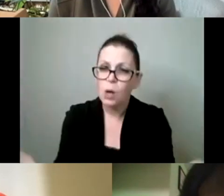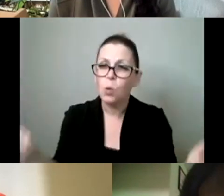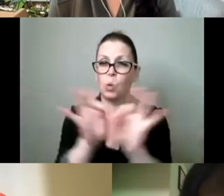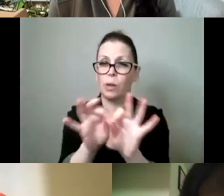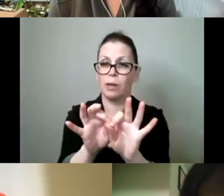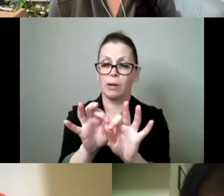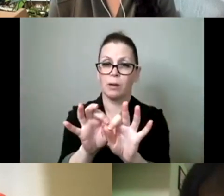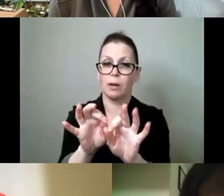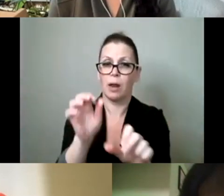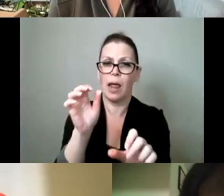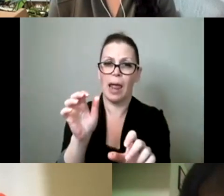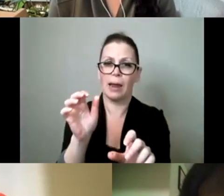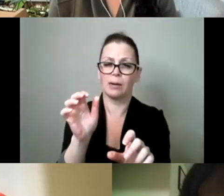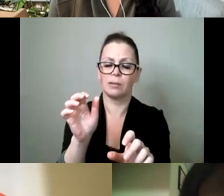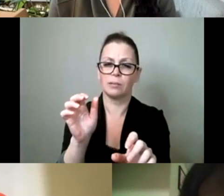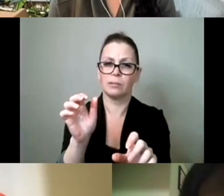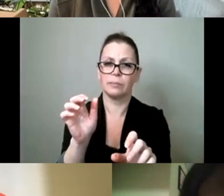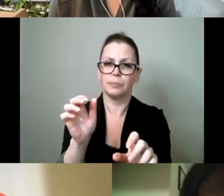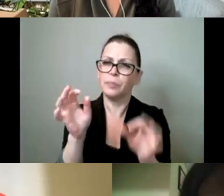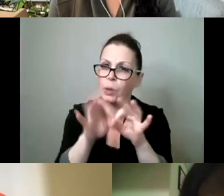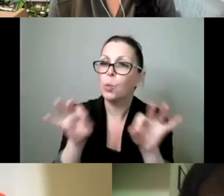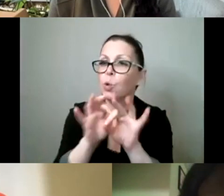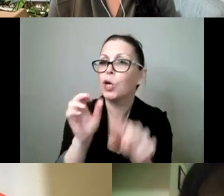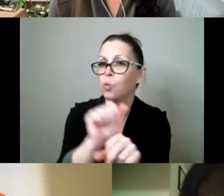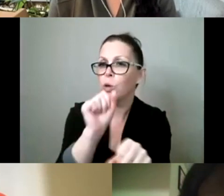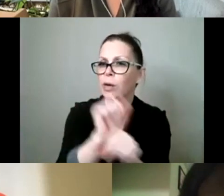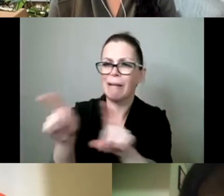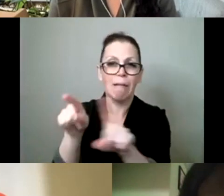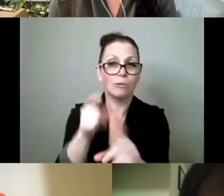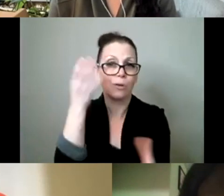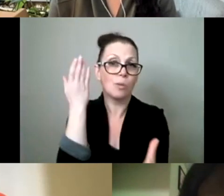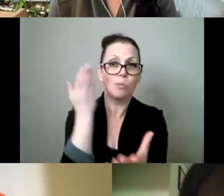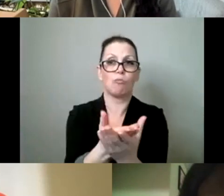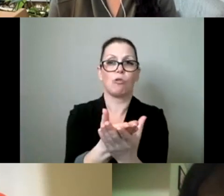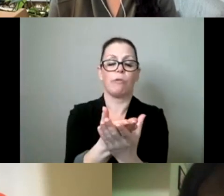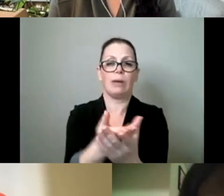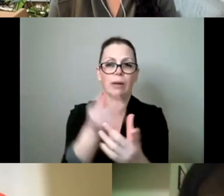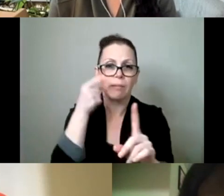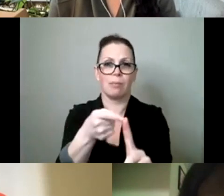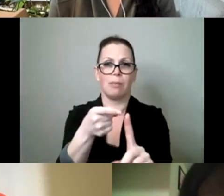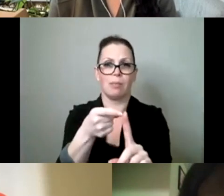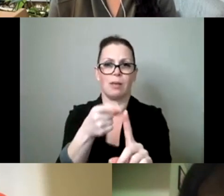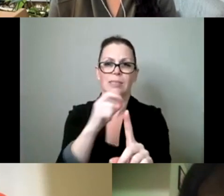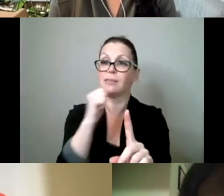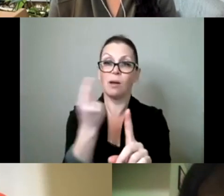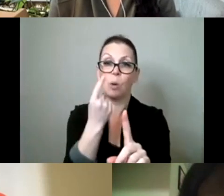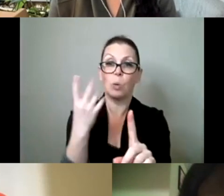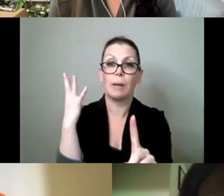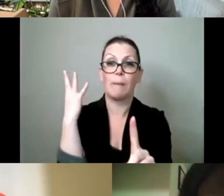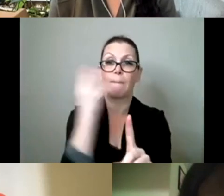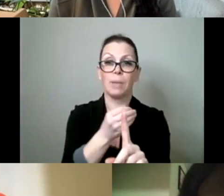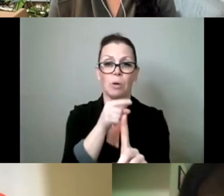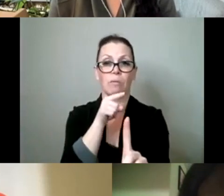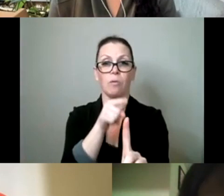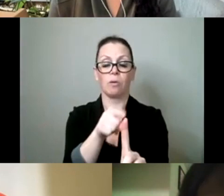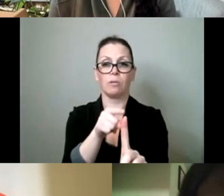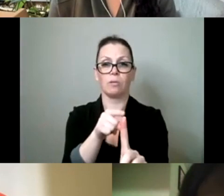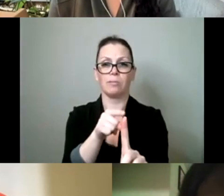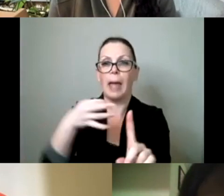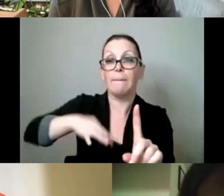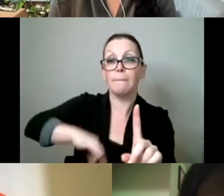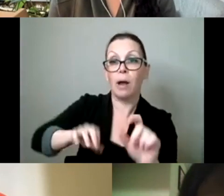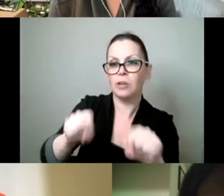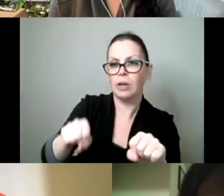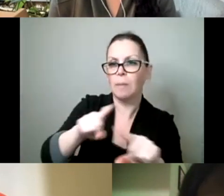working with, and proving in the end that in the, this was not only beautiful and profitable,